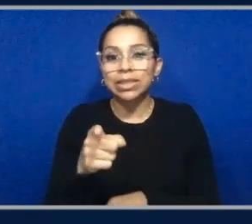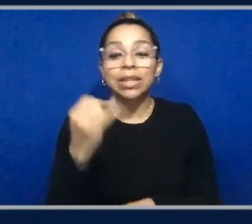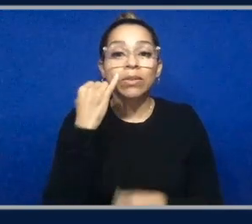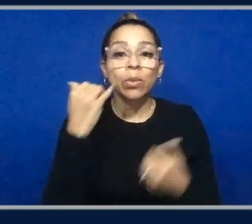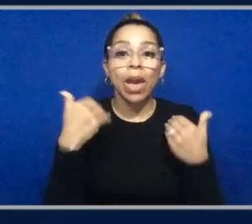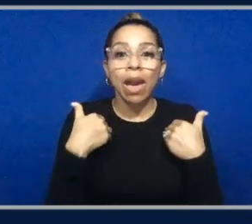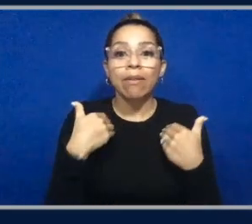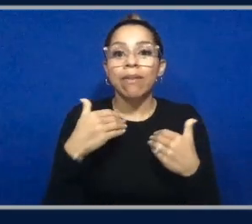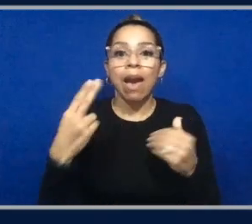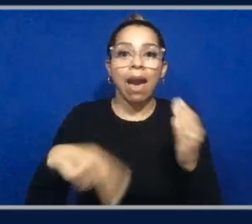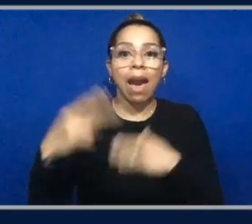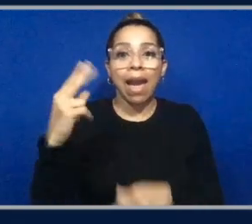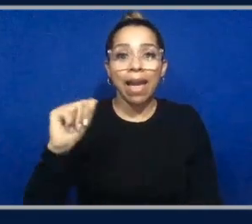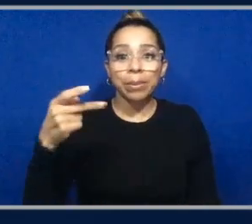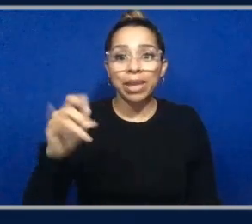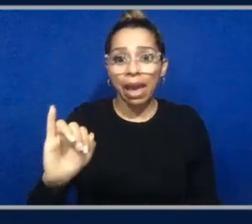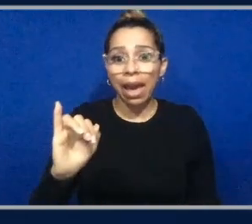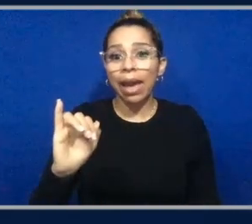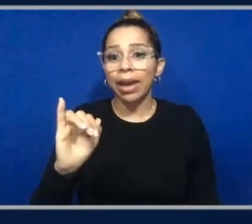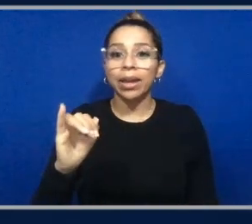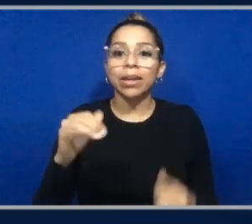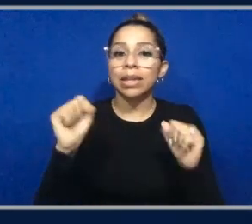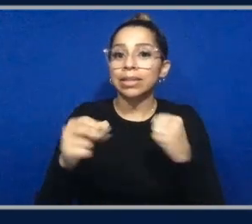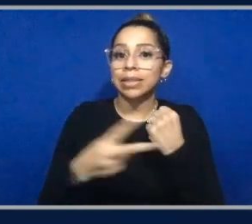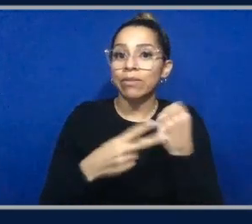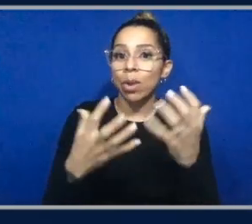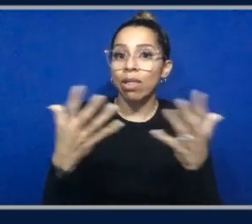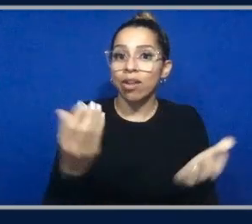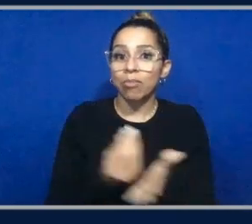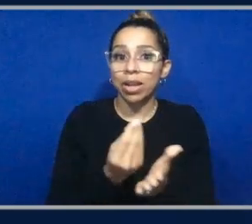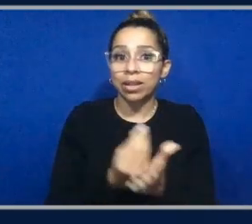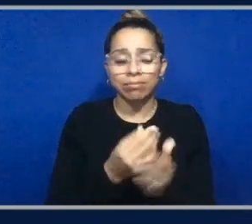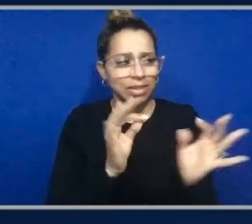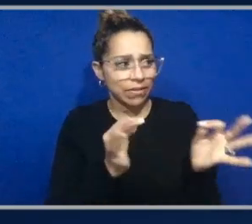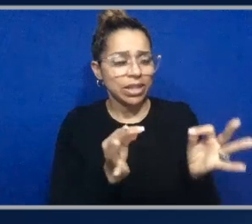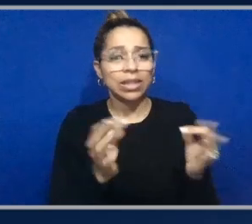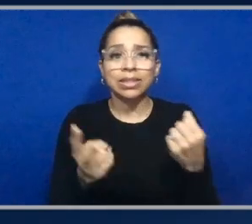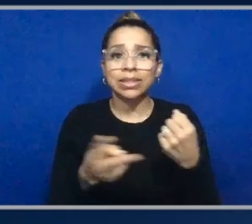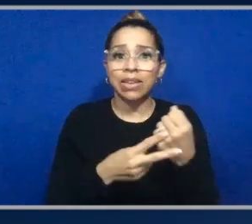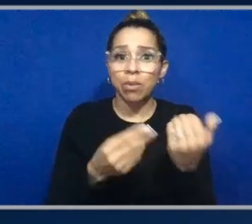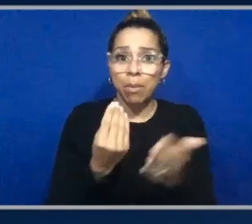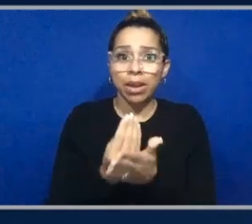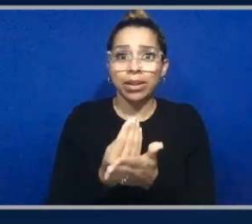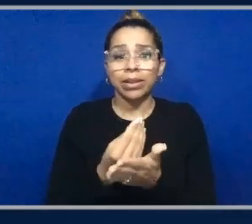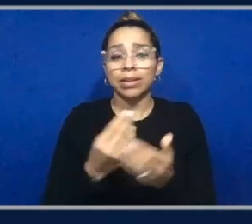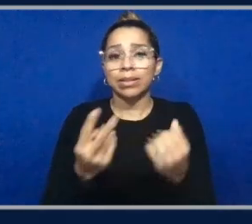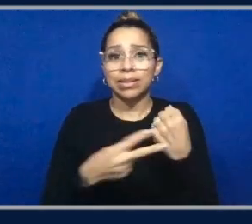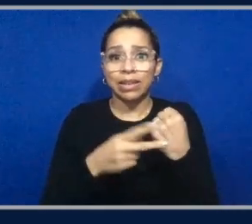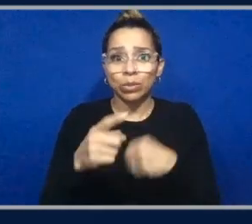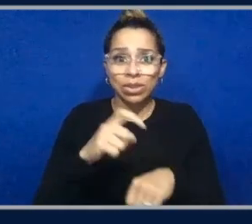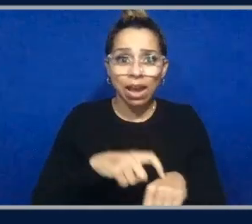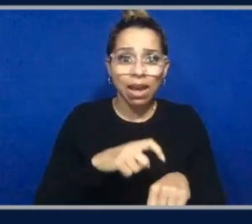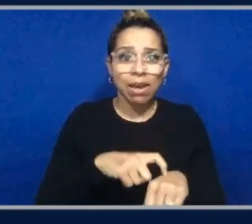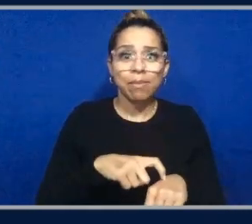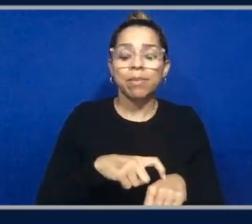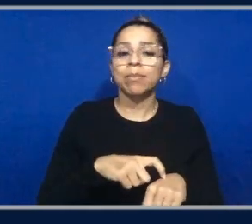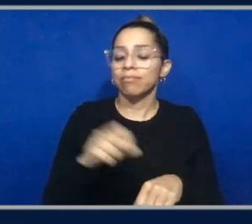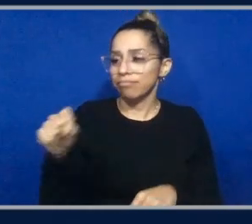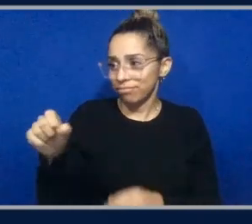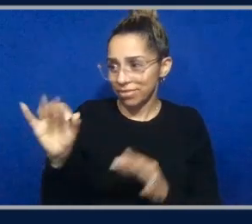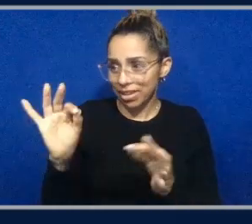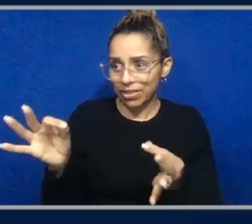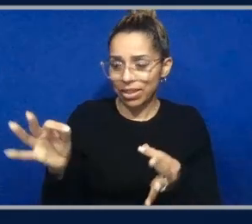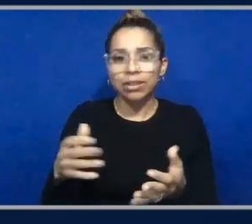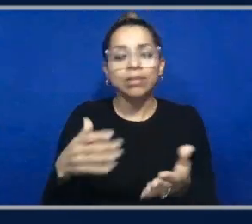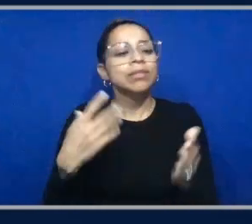of that in Rust can actually save you a lot of money too. Tons of money, tons of performance. What's not to love? Now let's talk about how you can learn more. Exactly. So